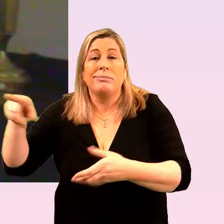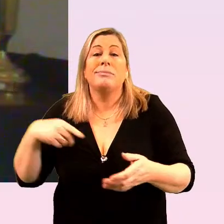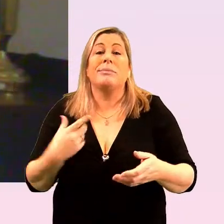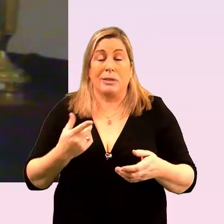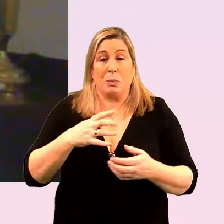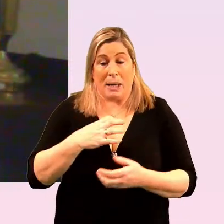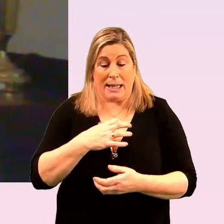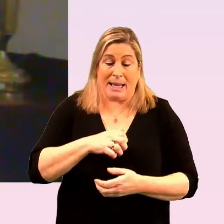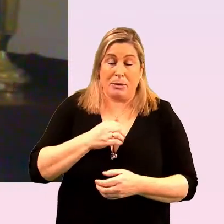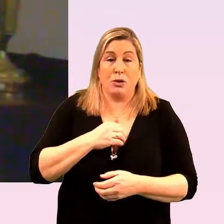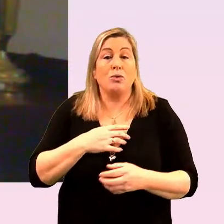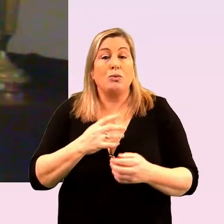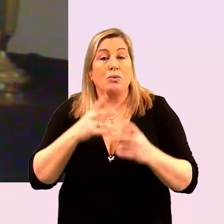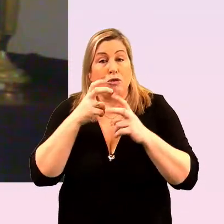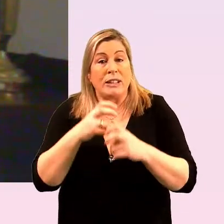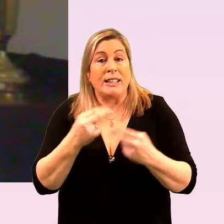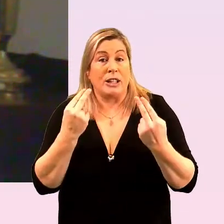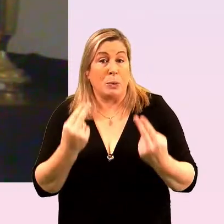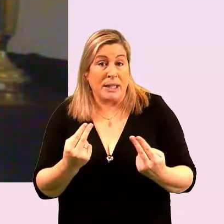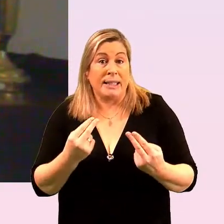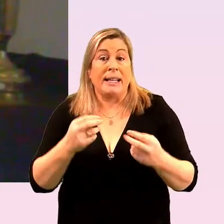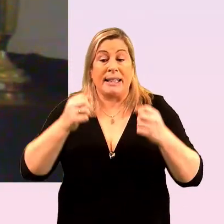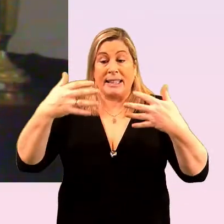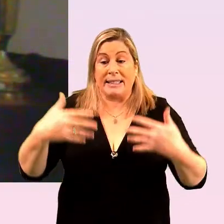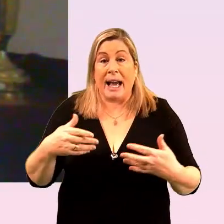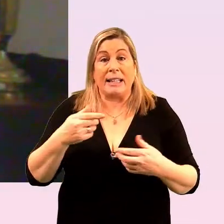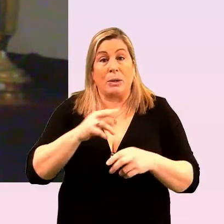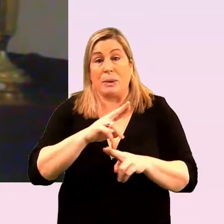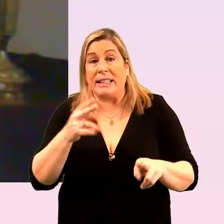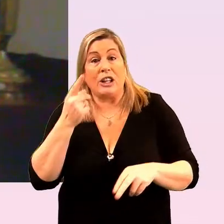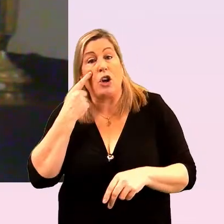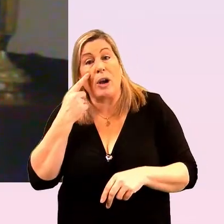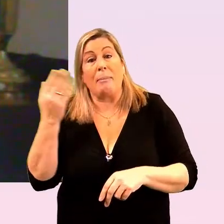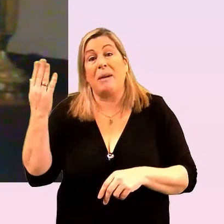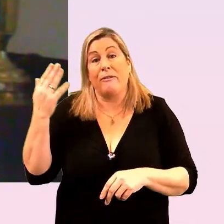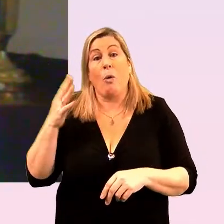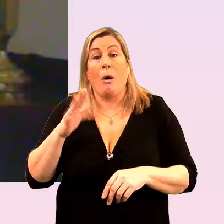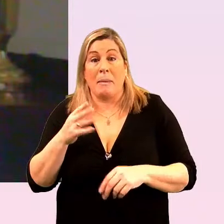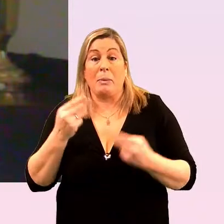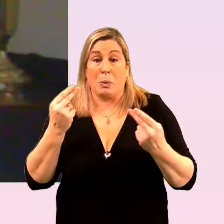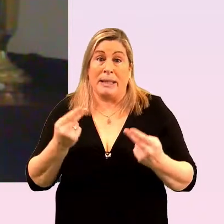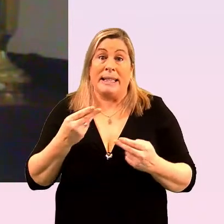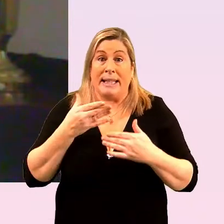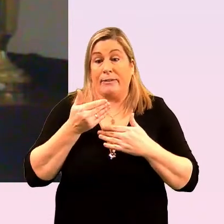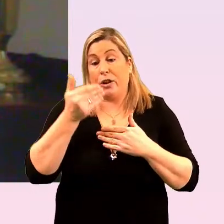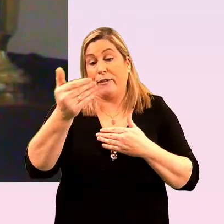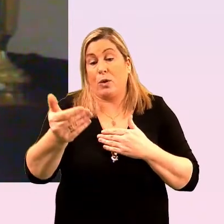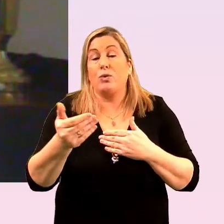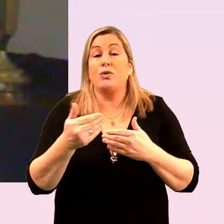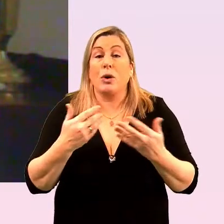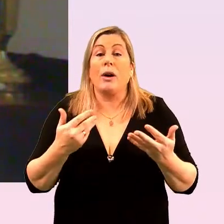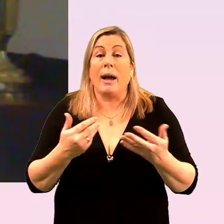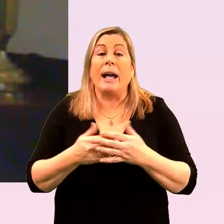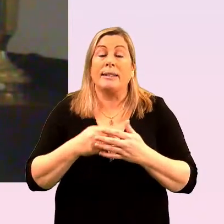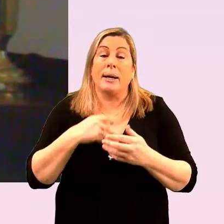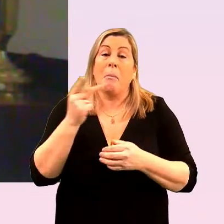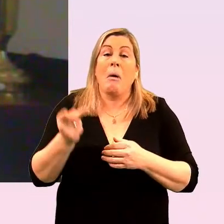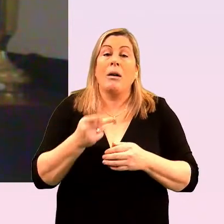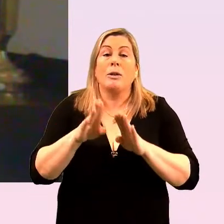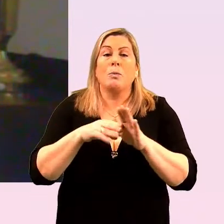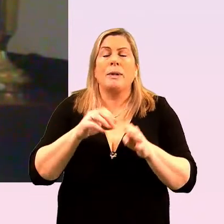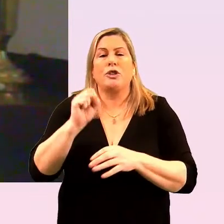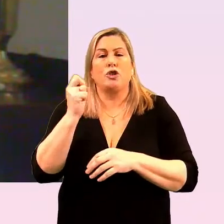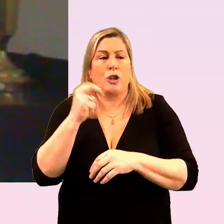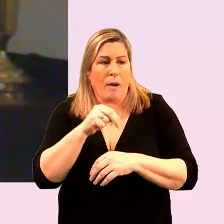research that was needed, and maybe the data that we hadn't looked at before that we might need for the future, and very much in partnership with